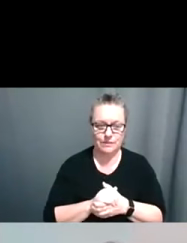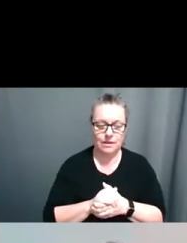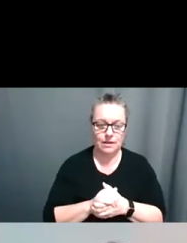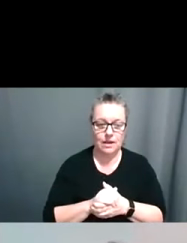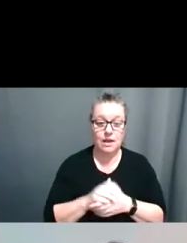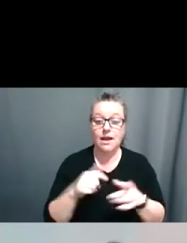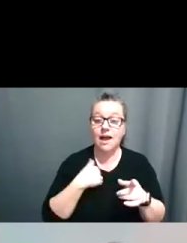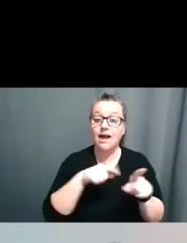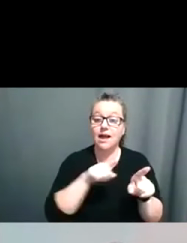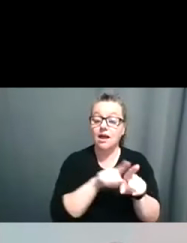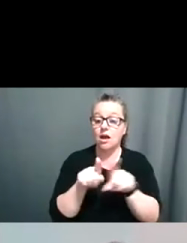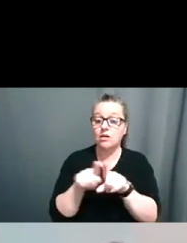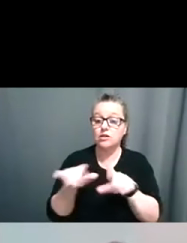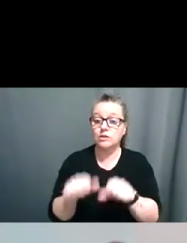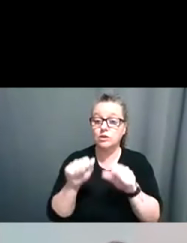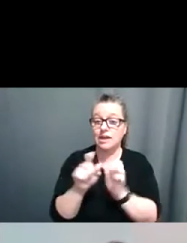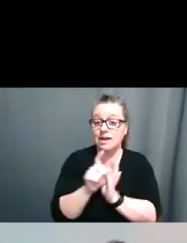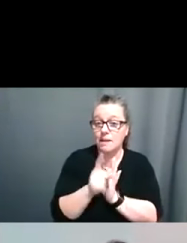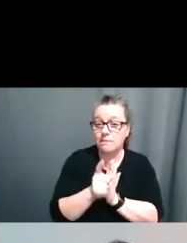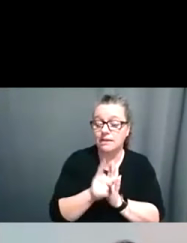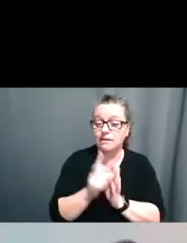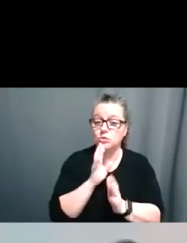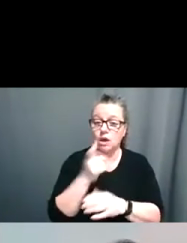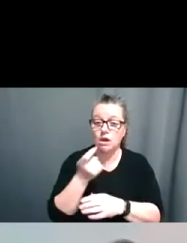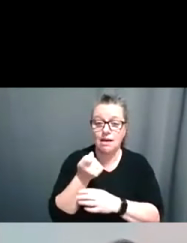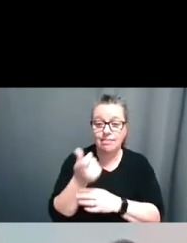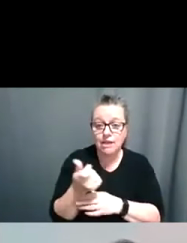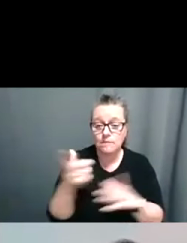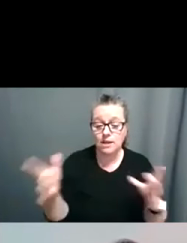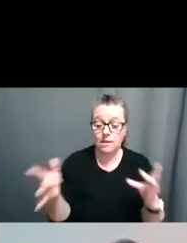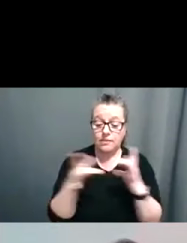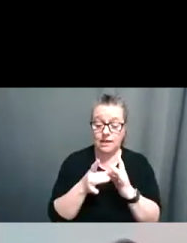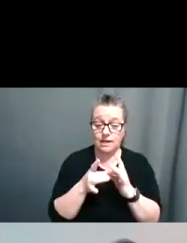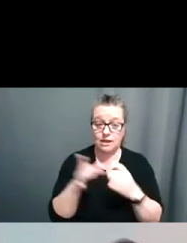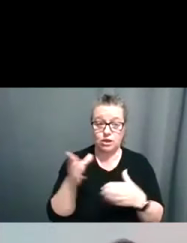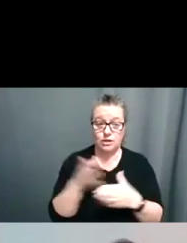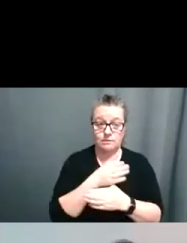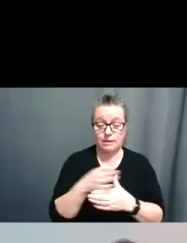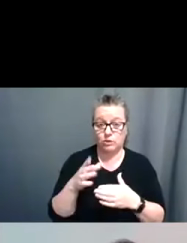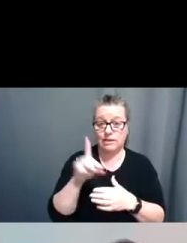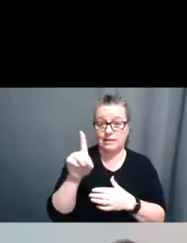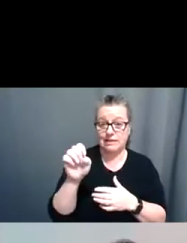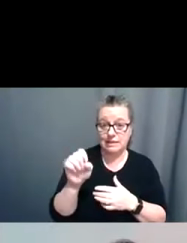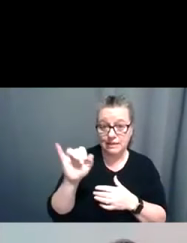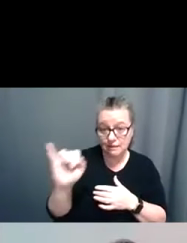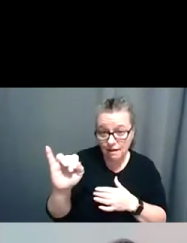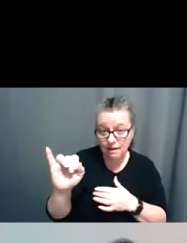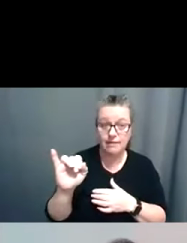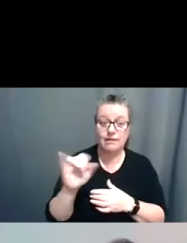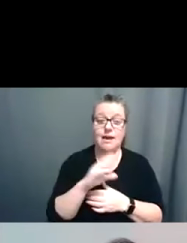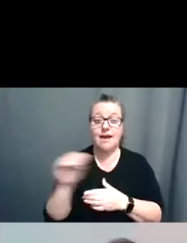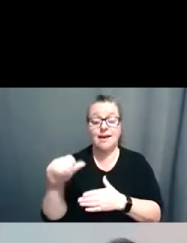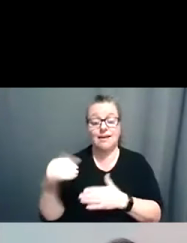I also want to take a moment just to talk a little bit about the connection between diversity, equity, and inclusion